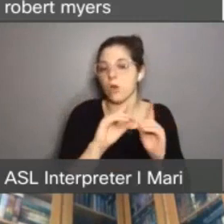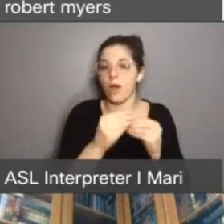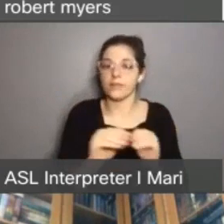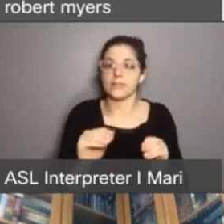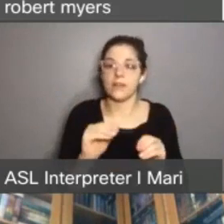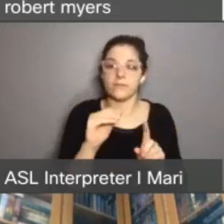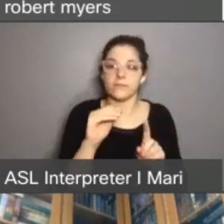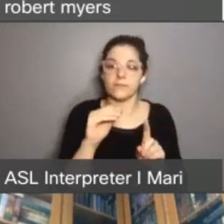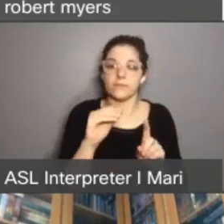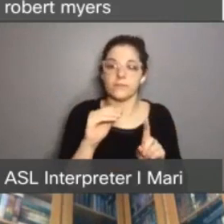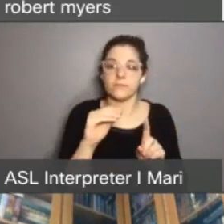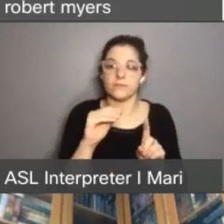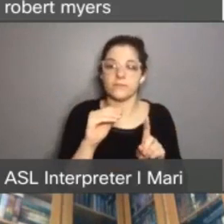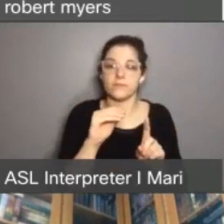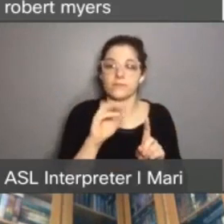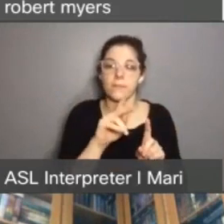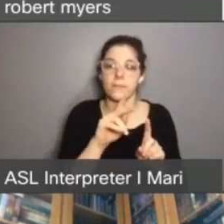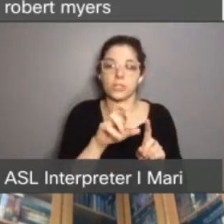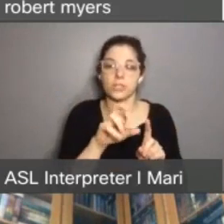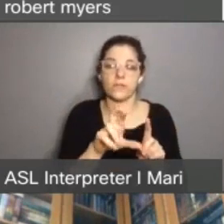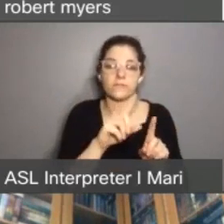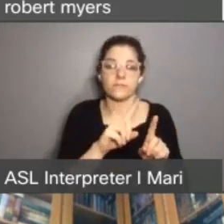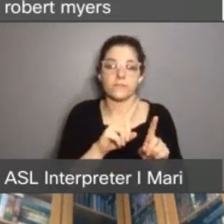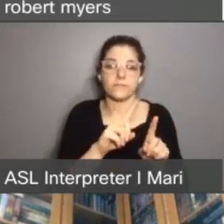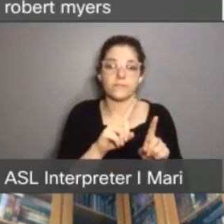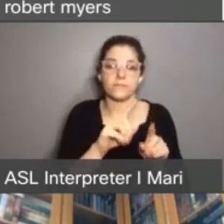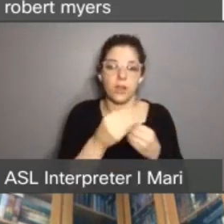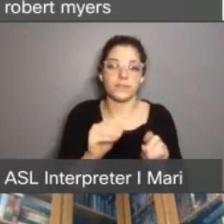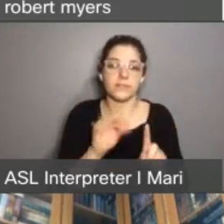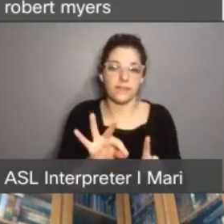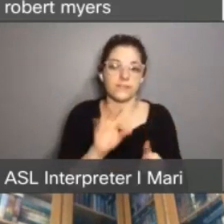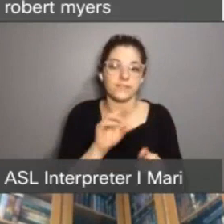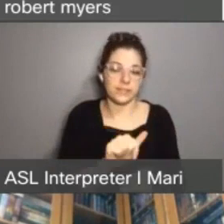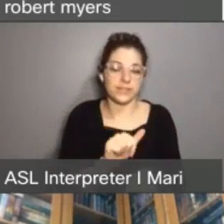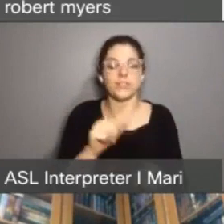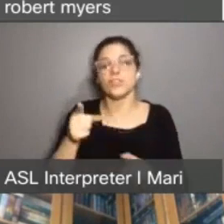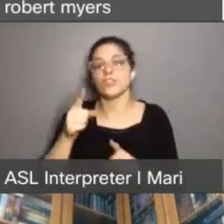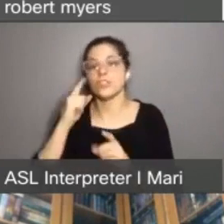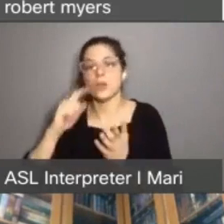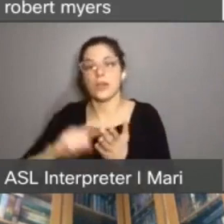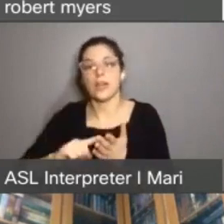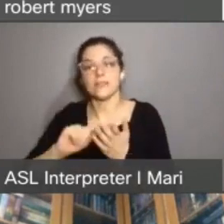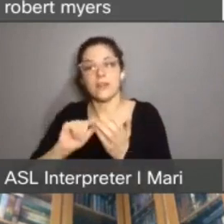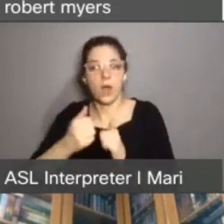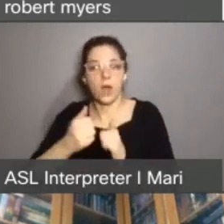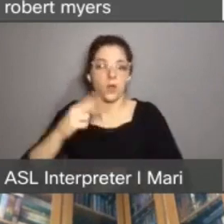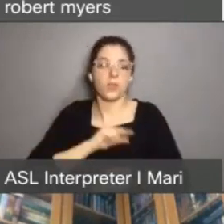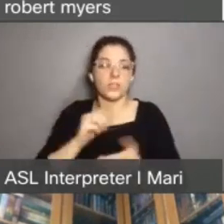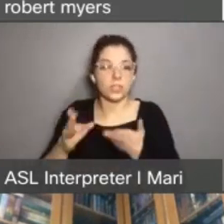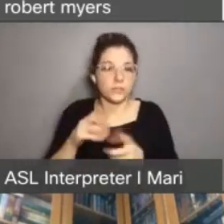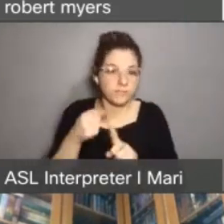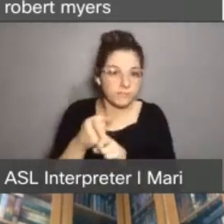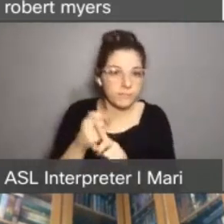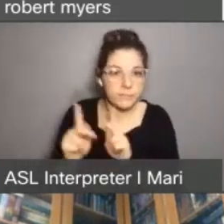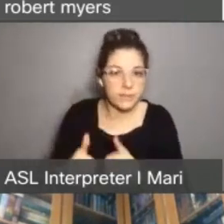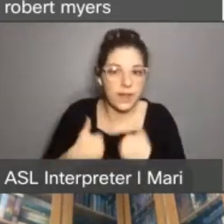hands-on experience as a case manager and understands the differences that high-quality supports and services can make in people's lives. Commissioner